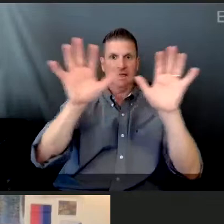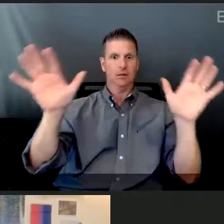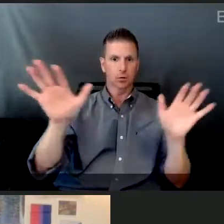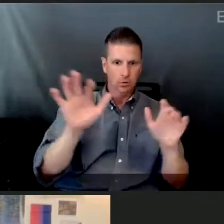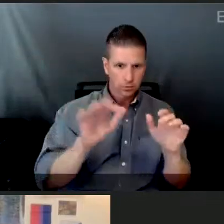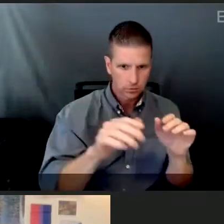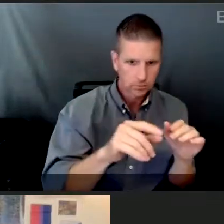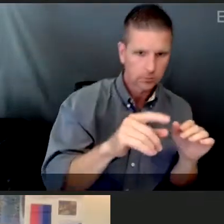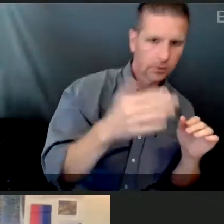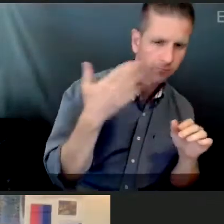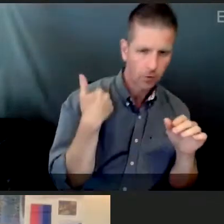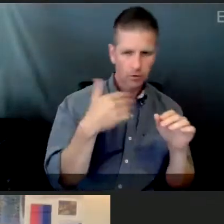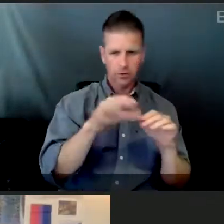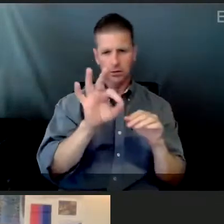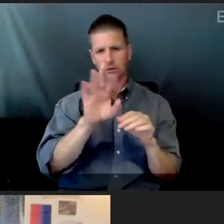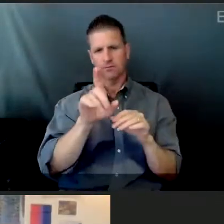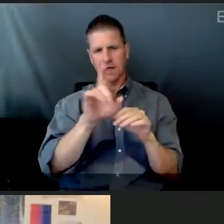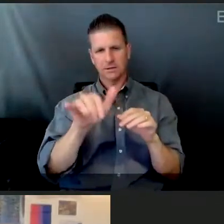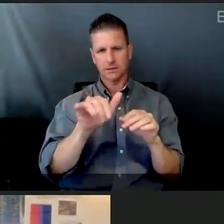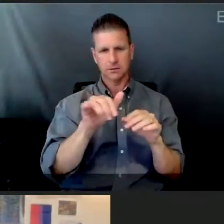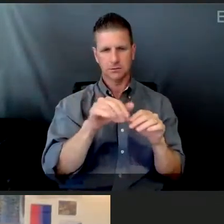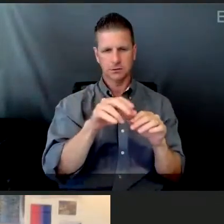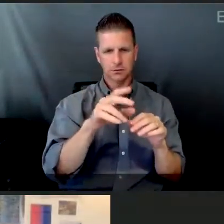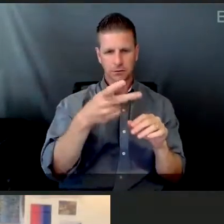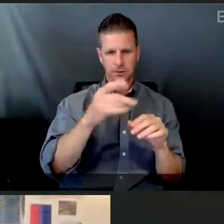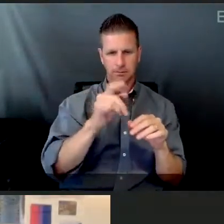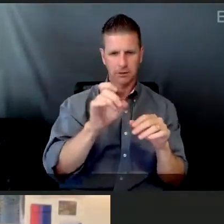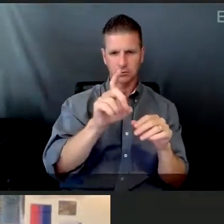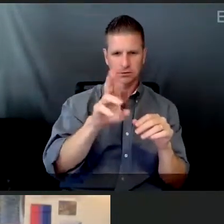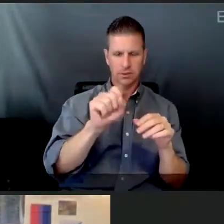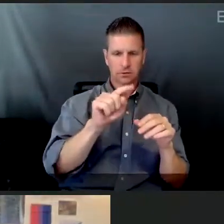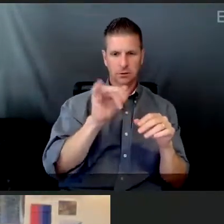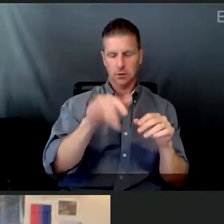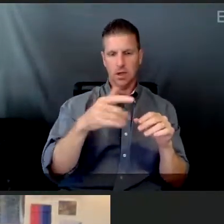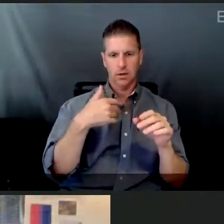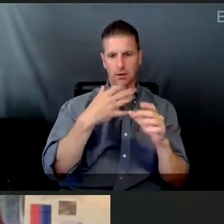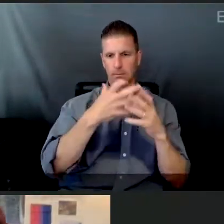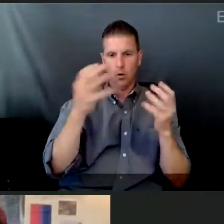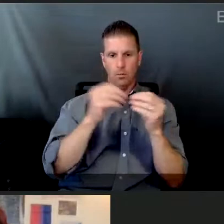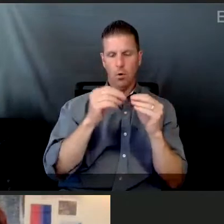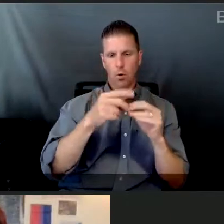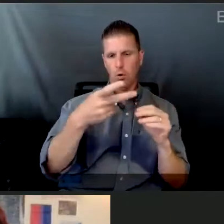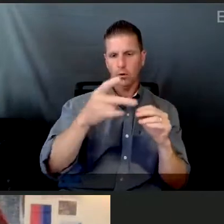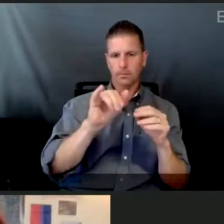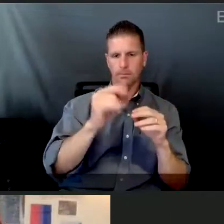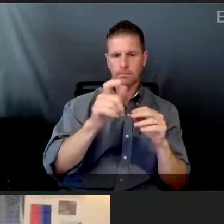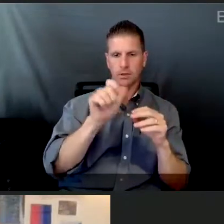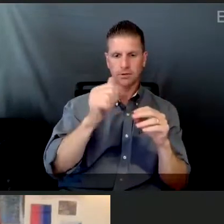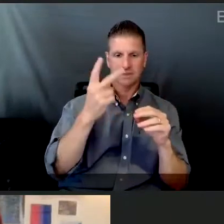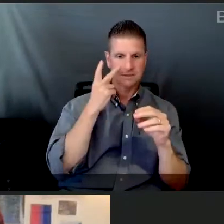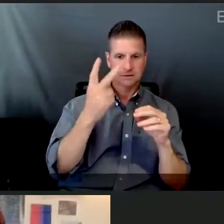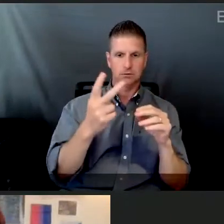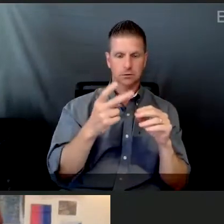used to be fuzzy little 2-pixel dots, and now they're fuzzy dots that have much more pixels. So we can see if there's two galaxies actually